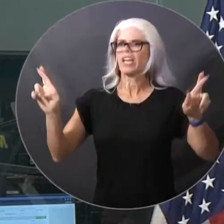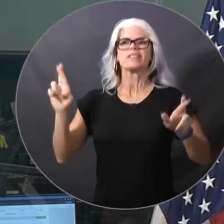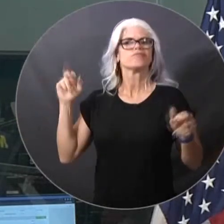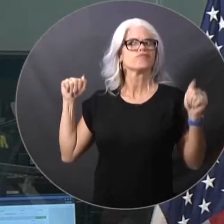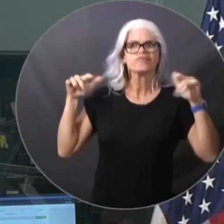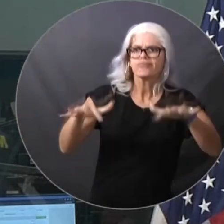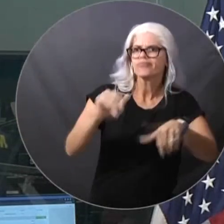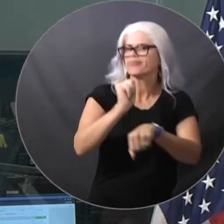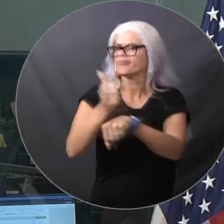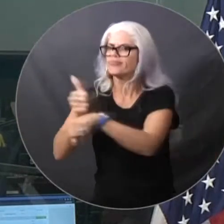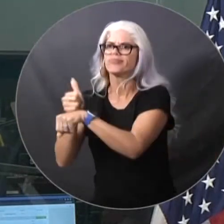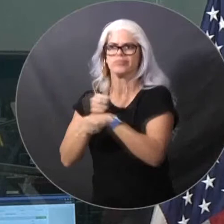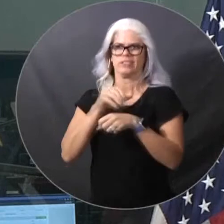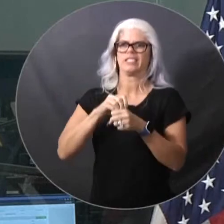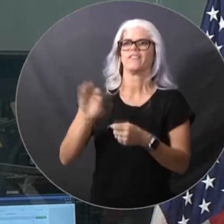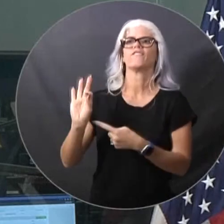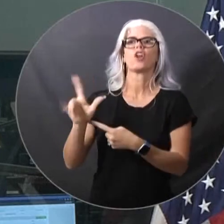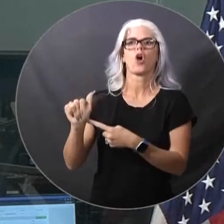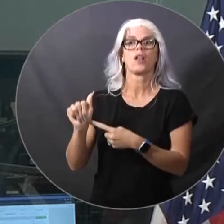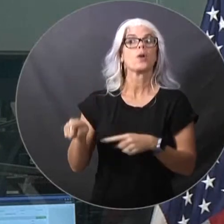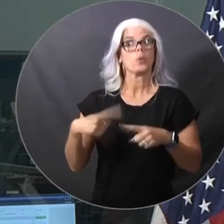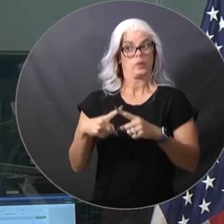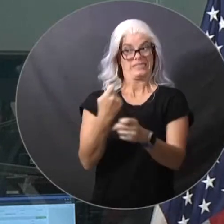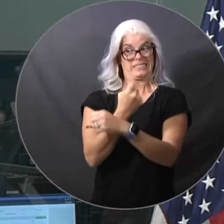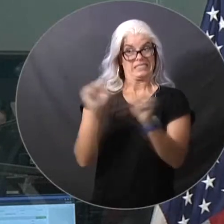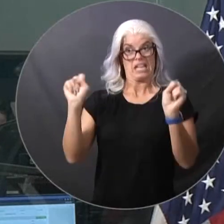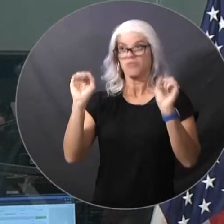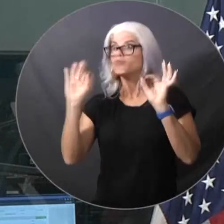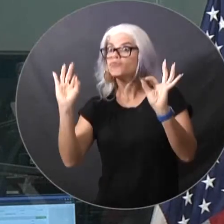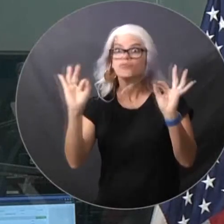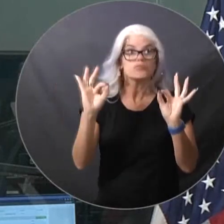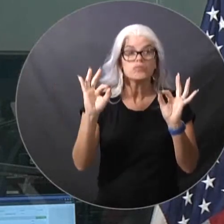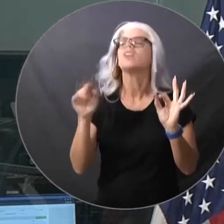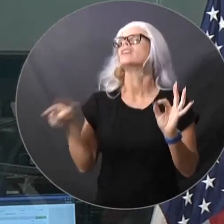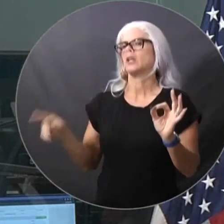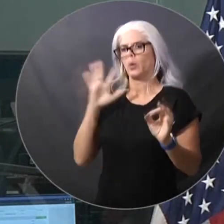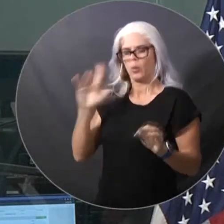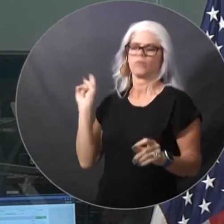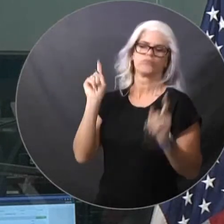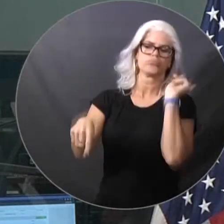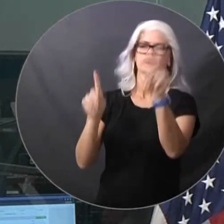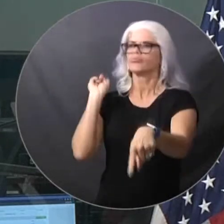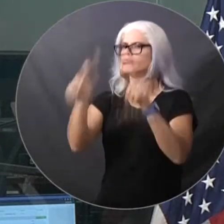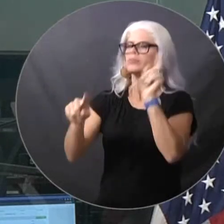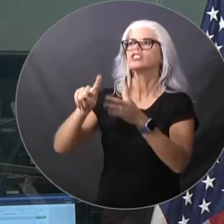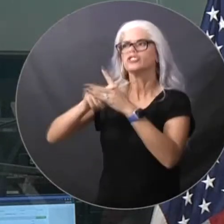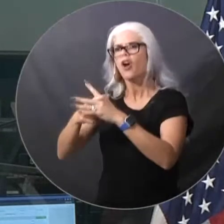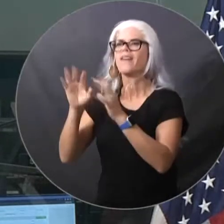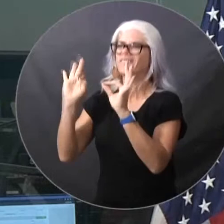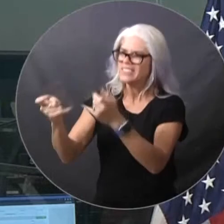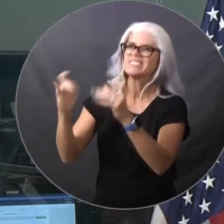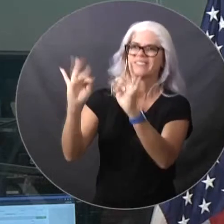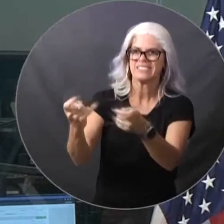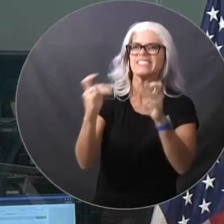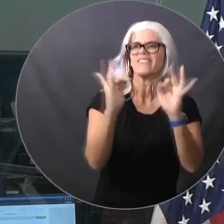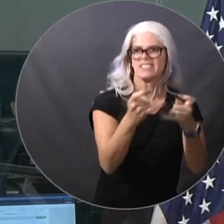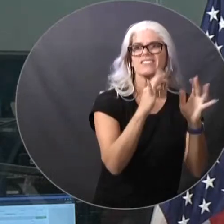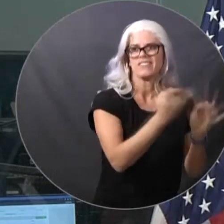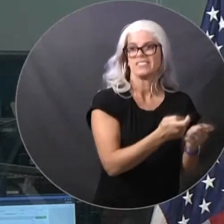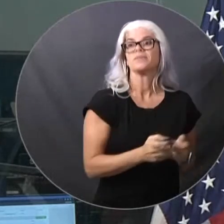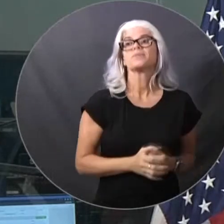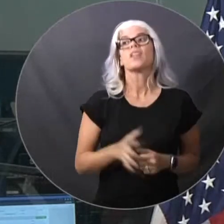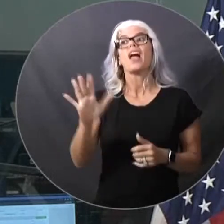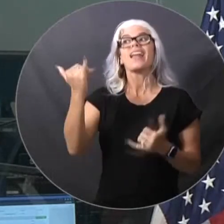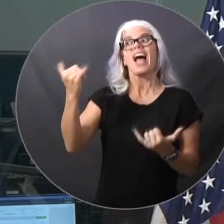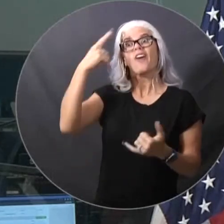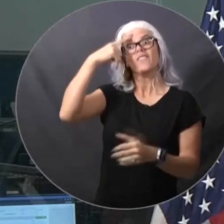those personnel are going to go in to resume power, and that's something that's very, very important. In terms of rescue efforts,